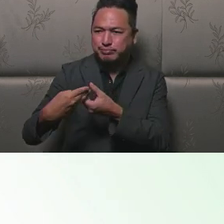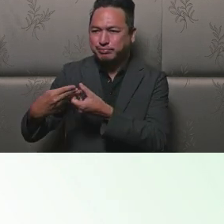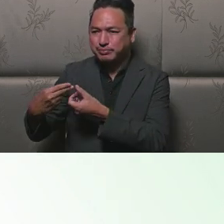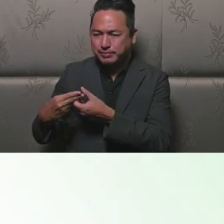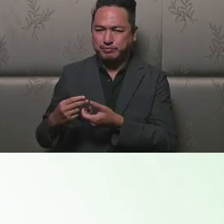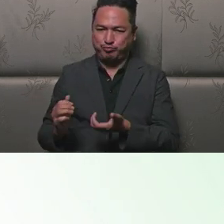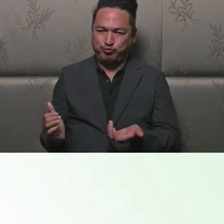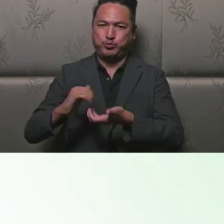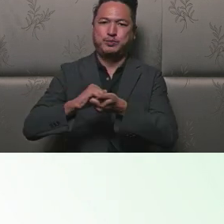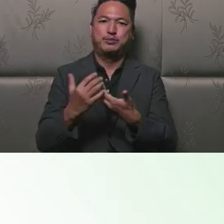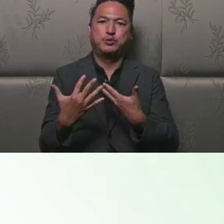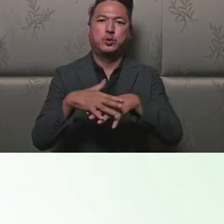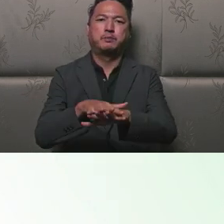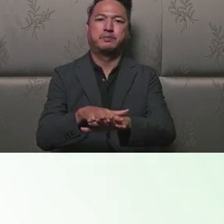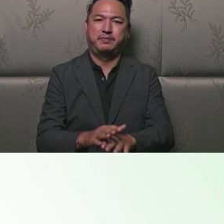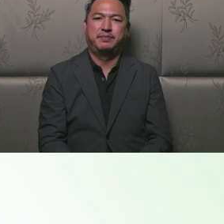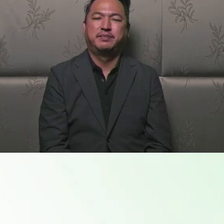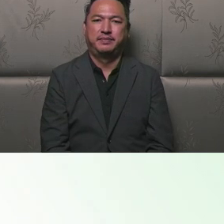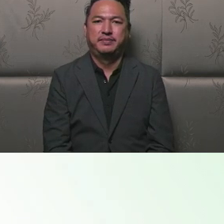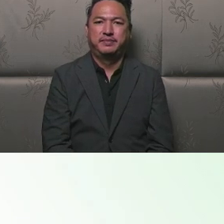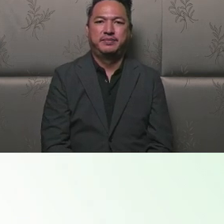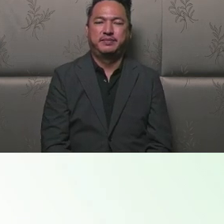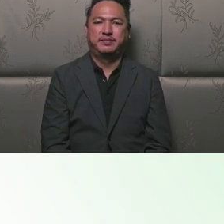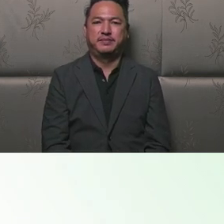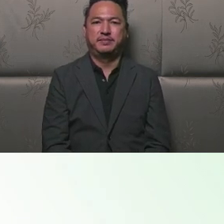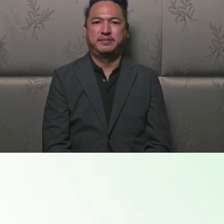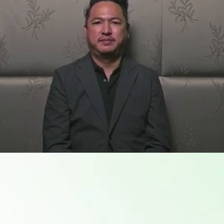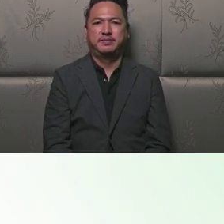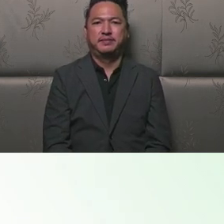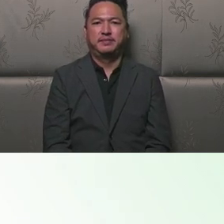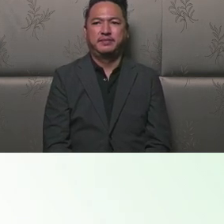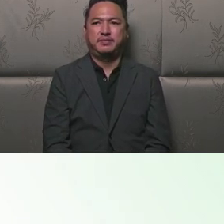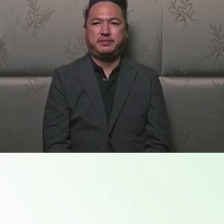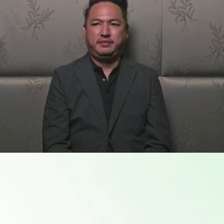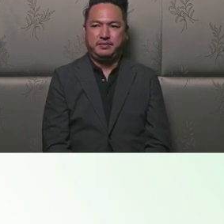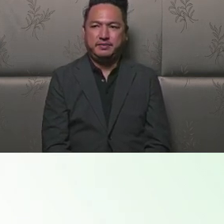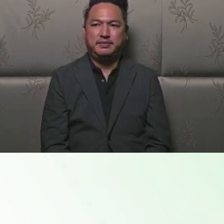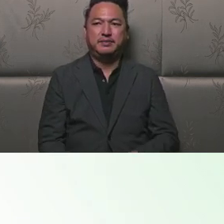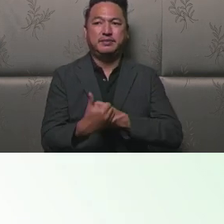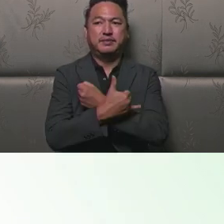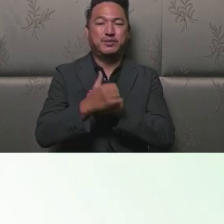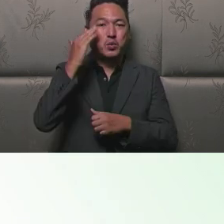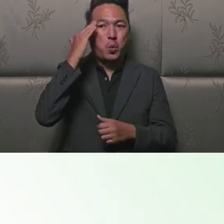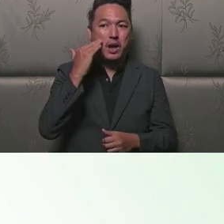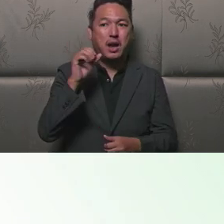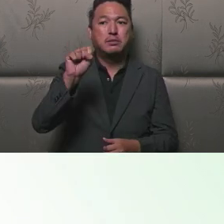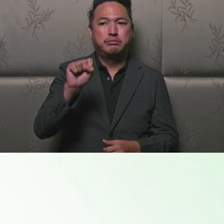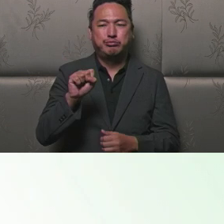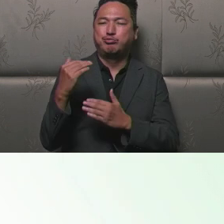And Korea has long been a pioneer in promoting flexible and inclusive education